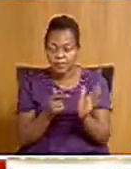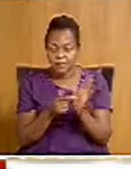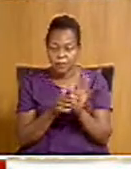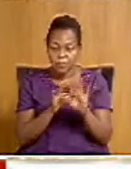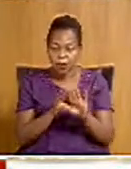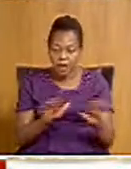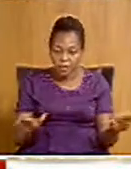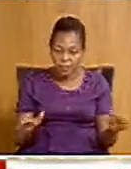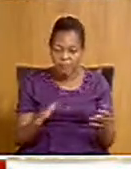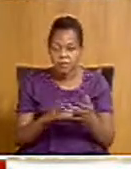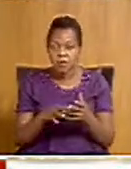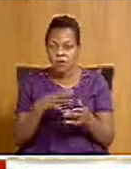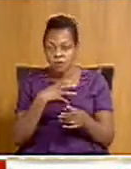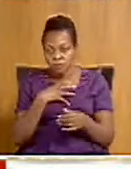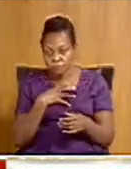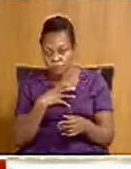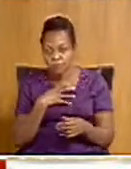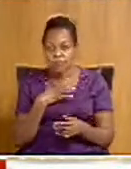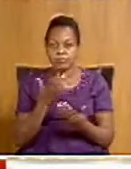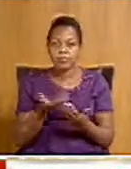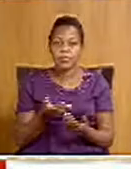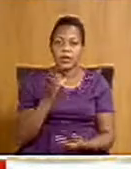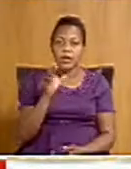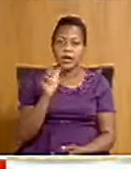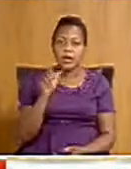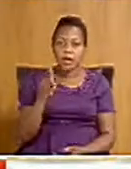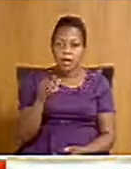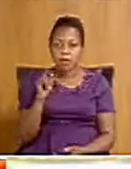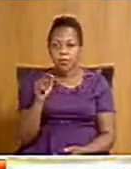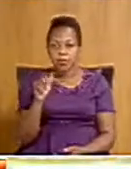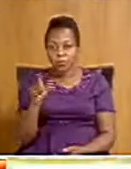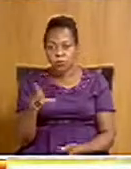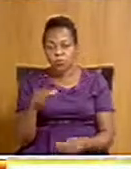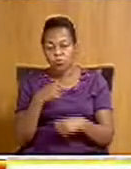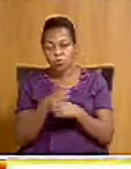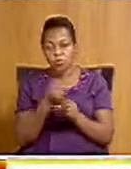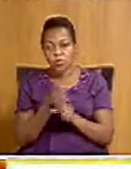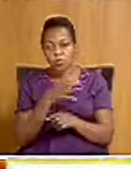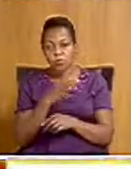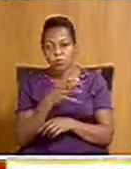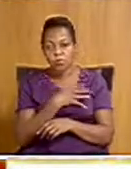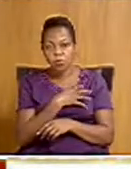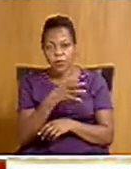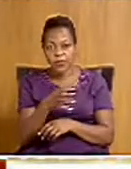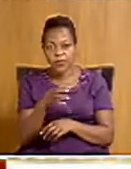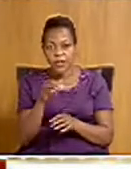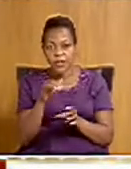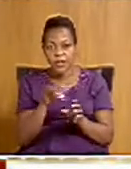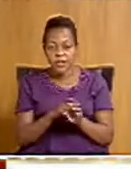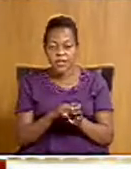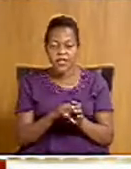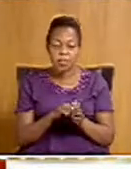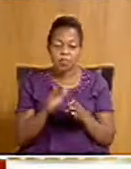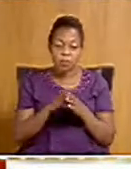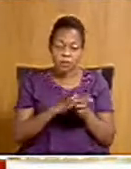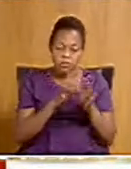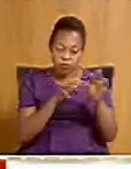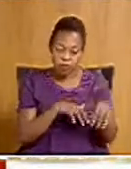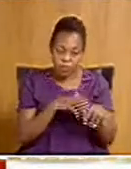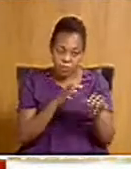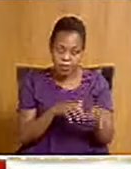land, labor, capital, to create more wealth in the four sectors of commercial agriculture,